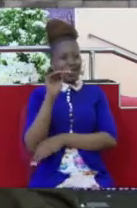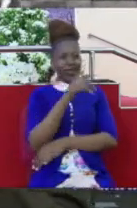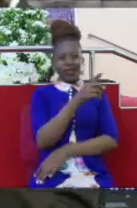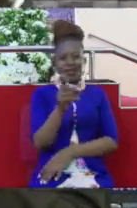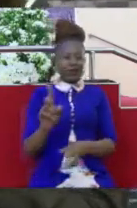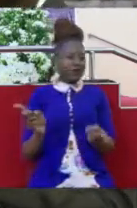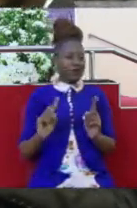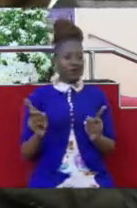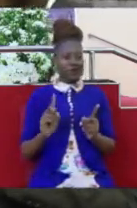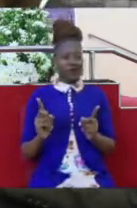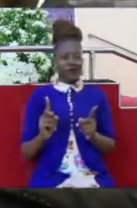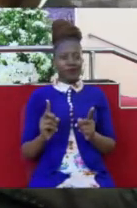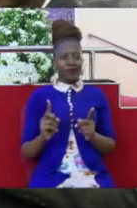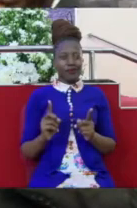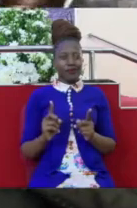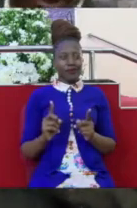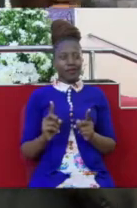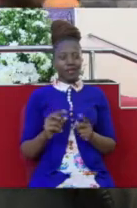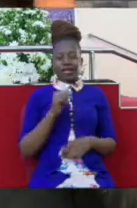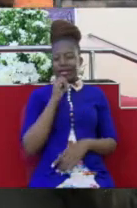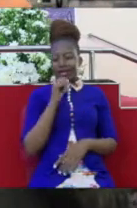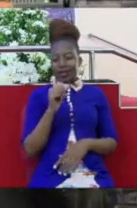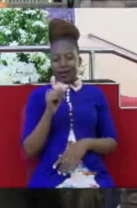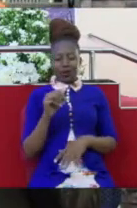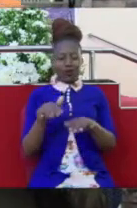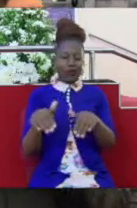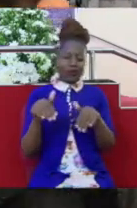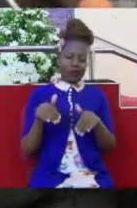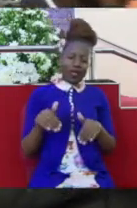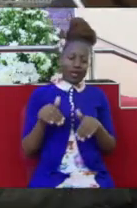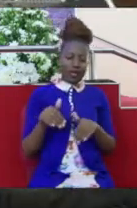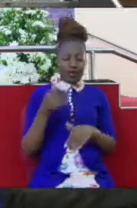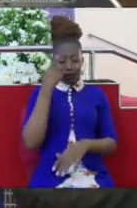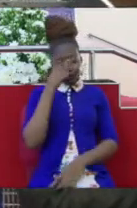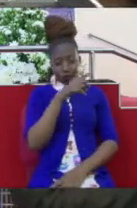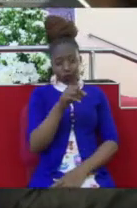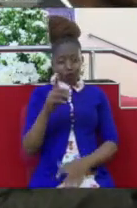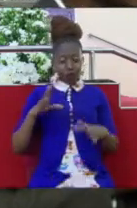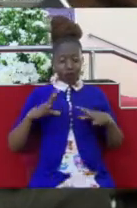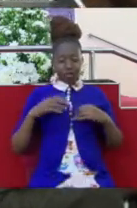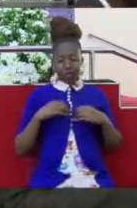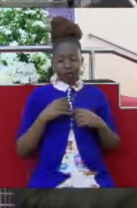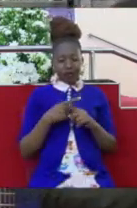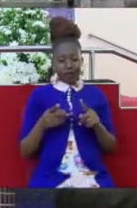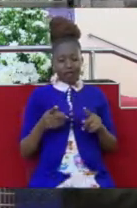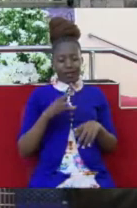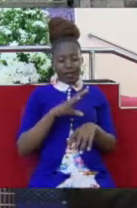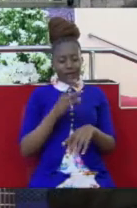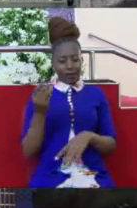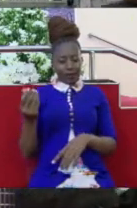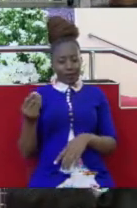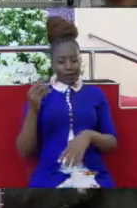They don't get permission. Haongojee waambie kama wakati ama wasikate. And I said, now maybe